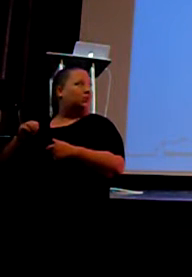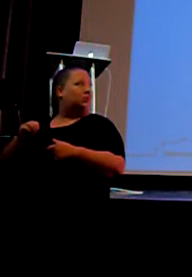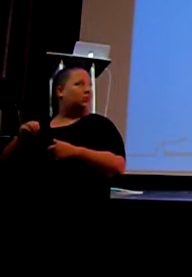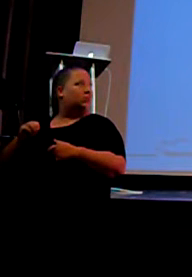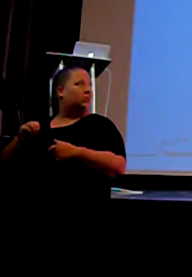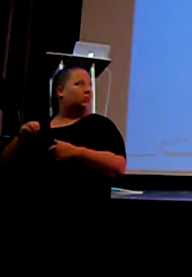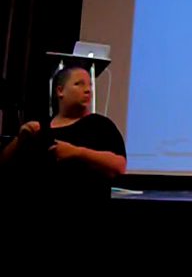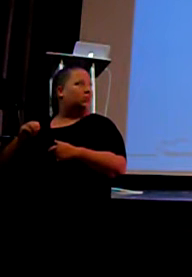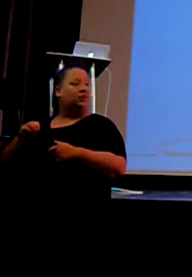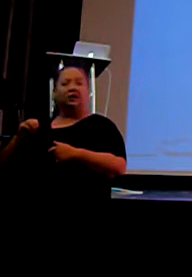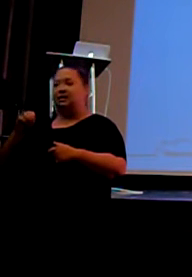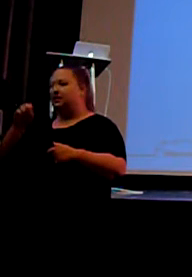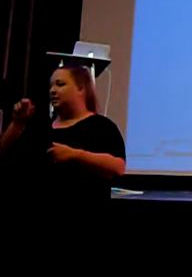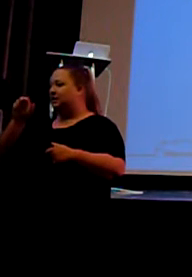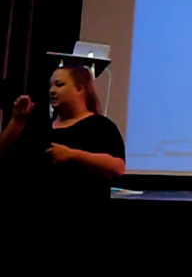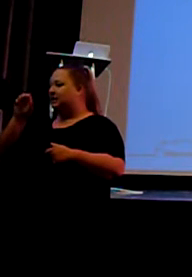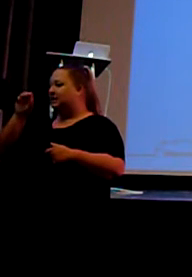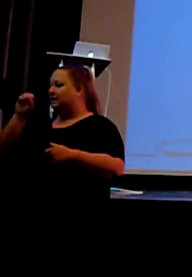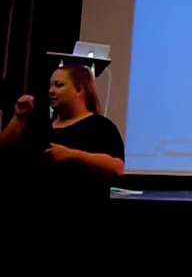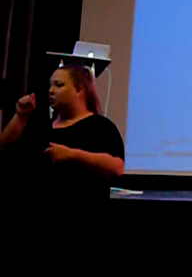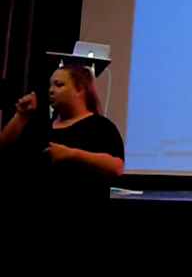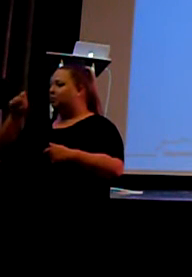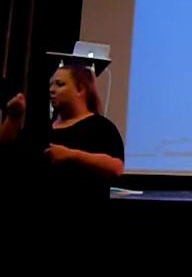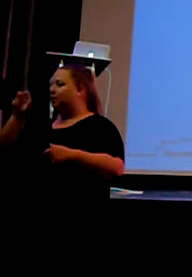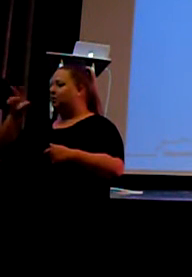0.3.